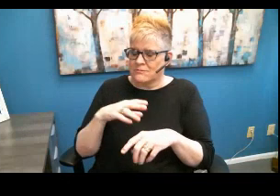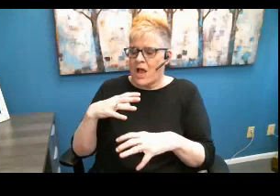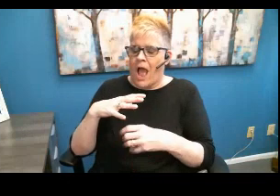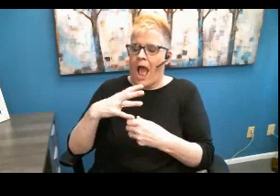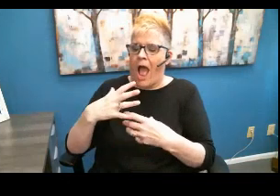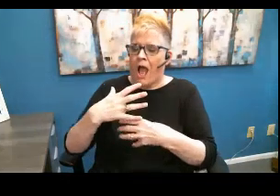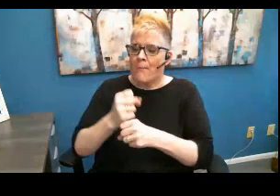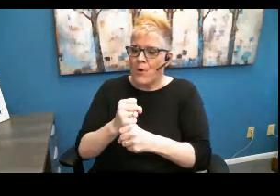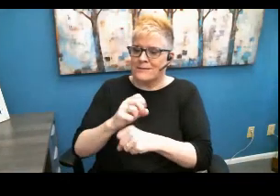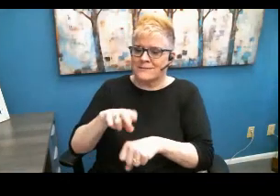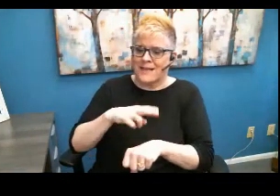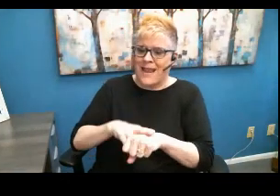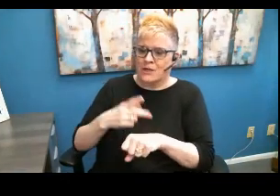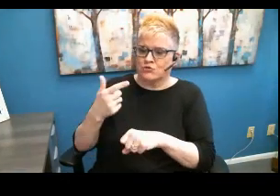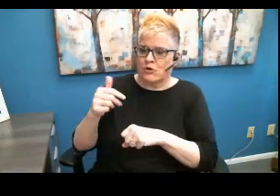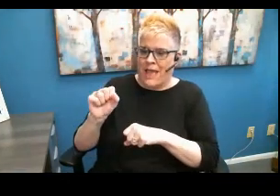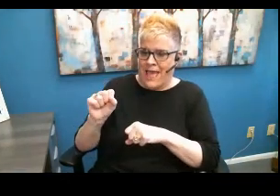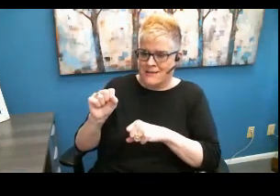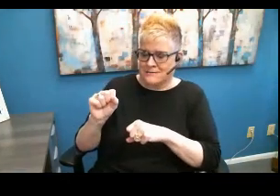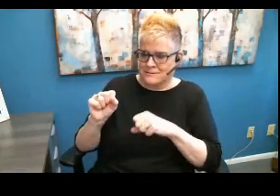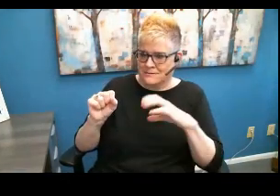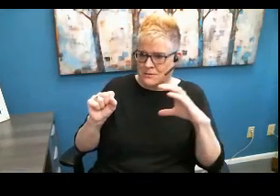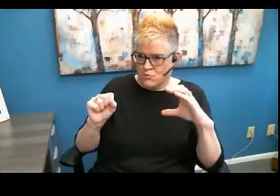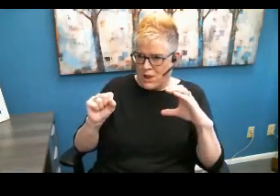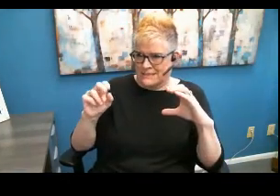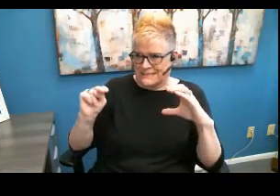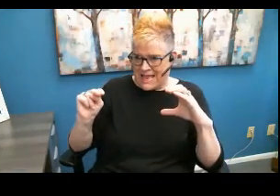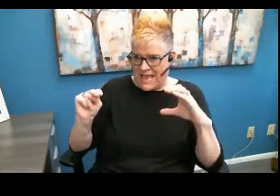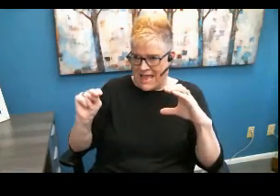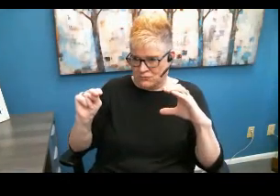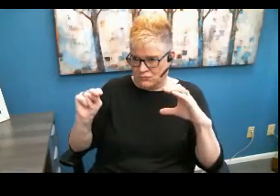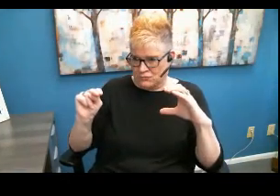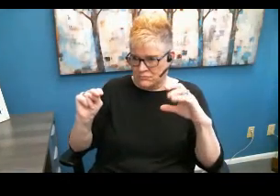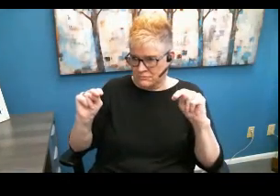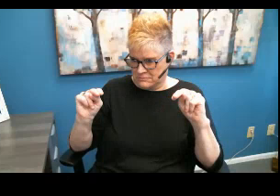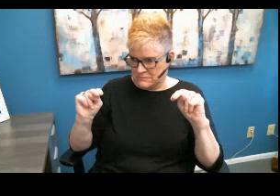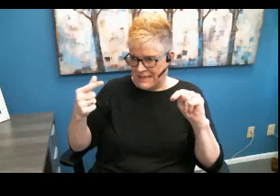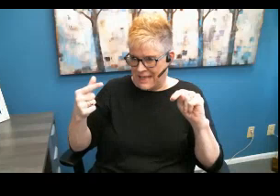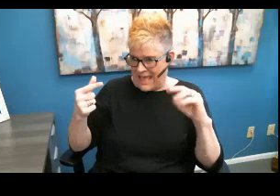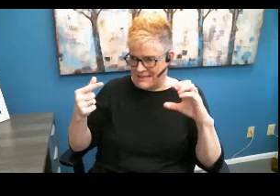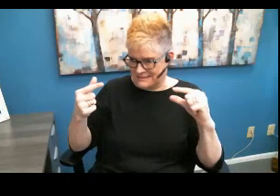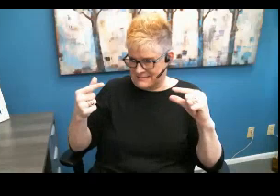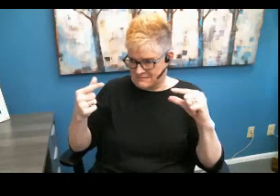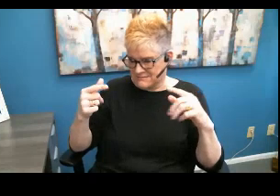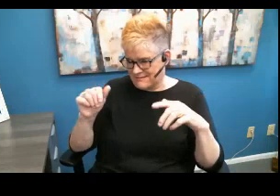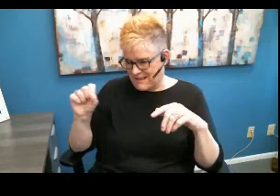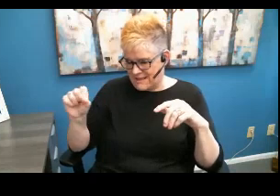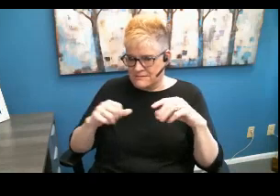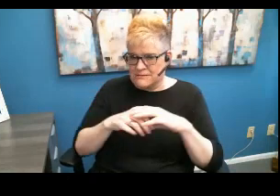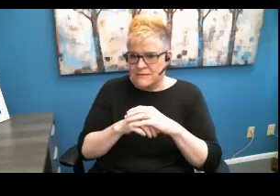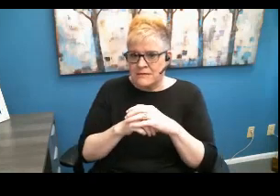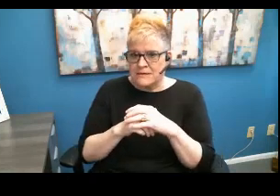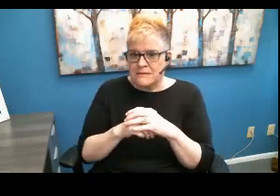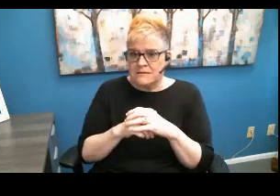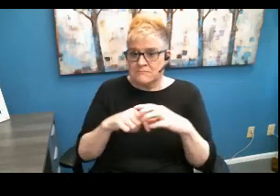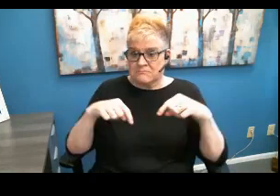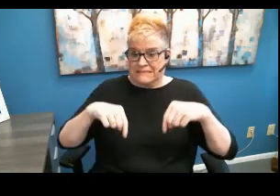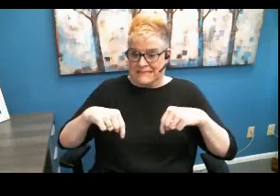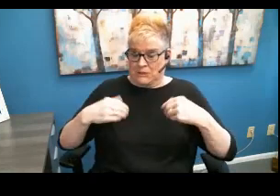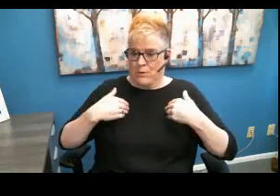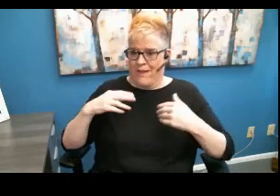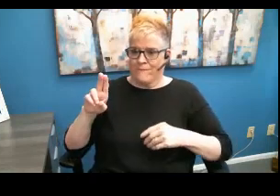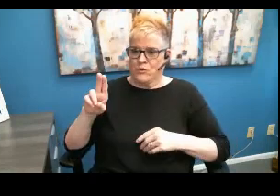gas, or natural gas vehicles. Distribution fleets. We have in our territory, we have UPS